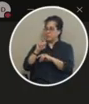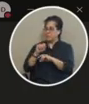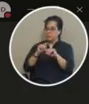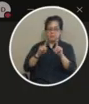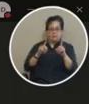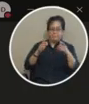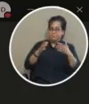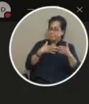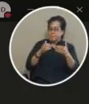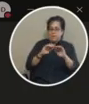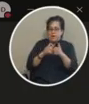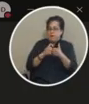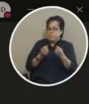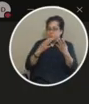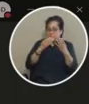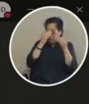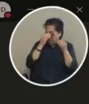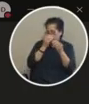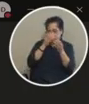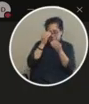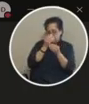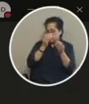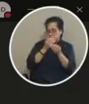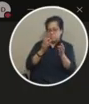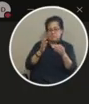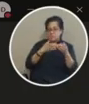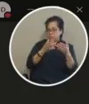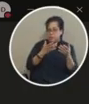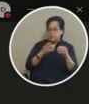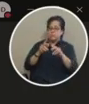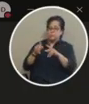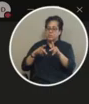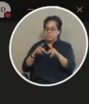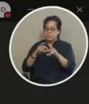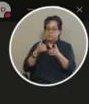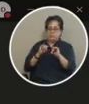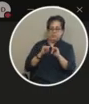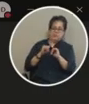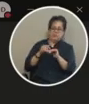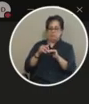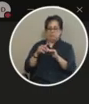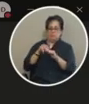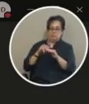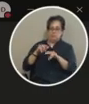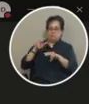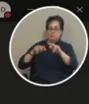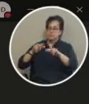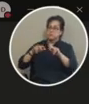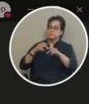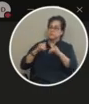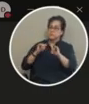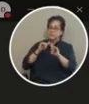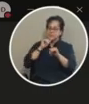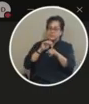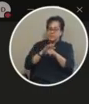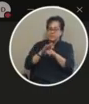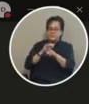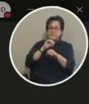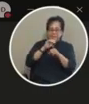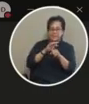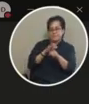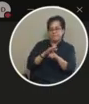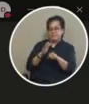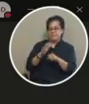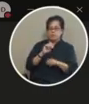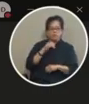no matter how much we push out, as you said, a lot of people are on edge, and enough won't be enough, So right.